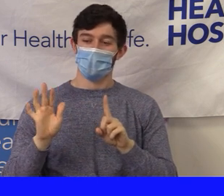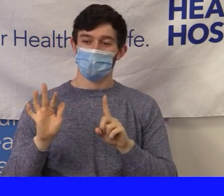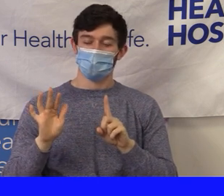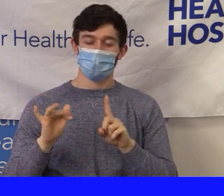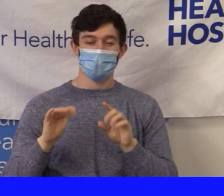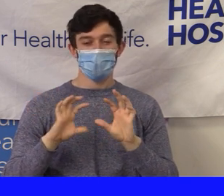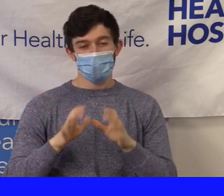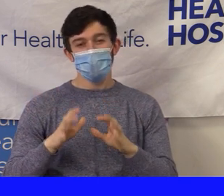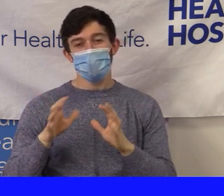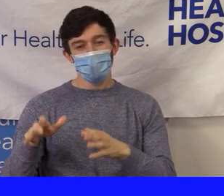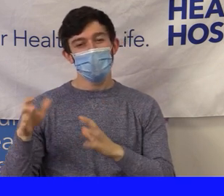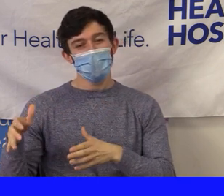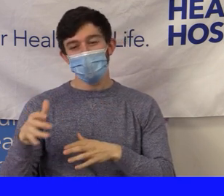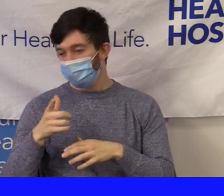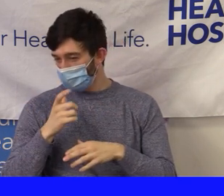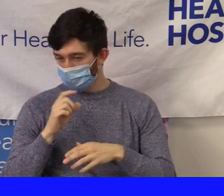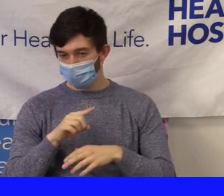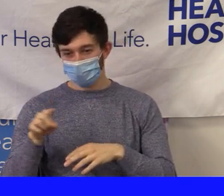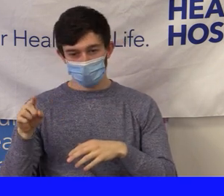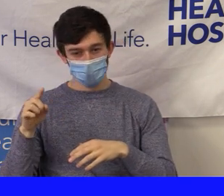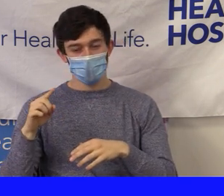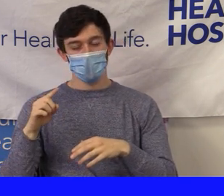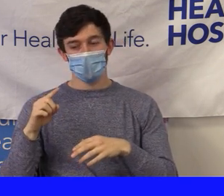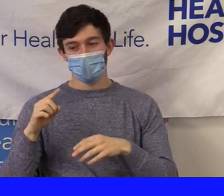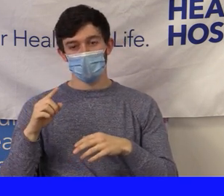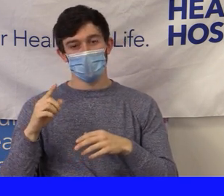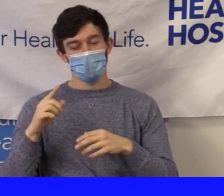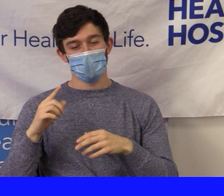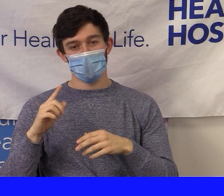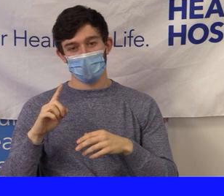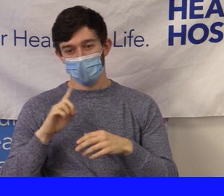groups that are looking at the affiliate,